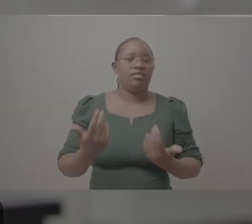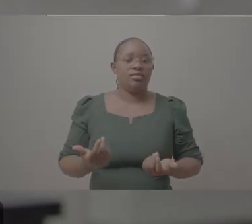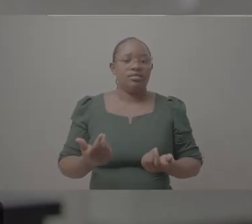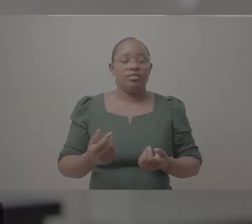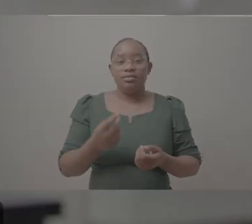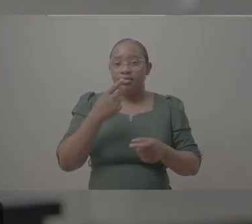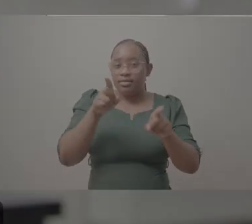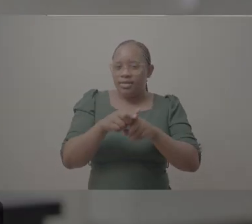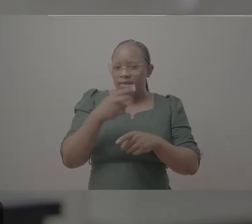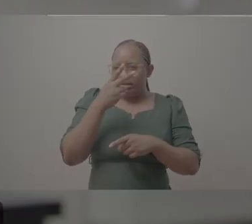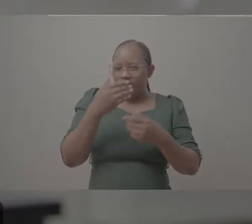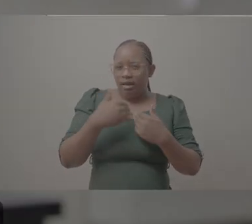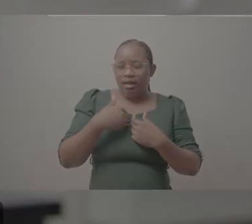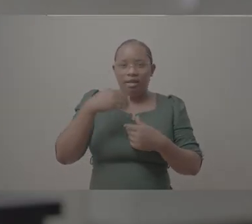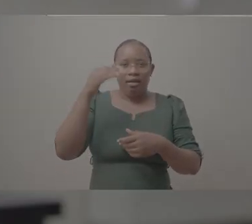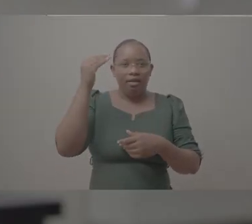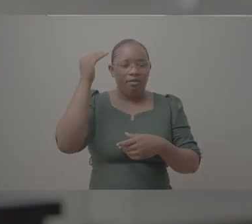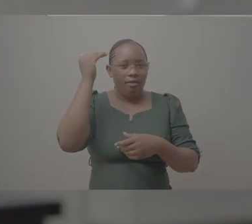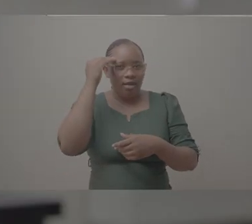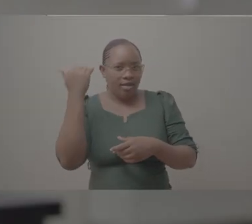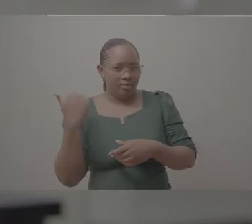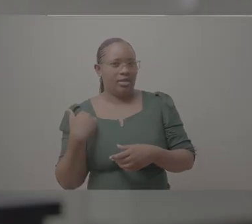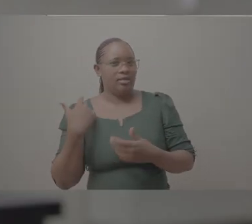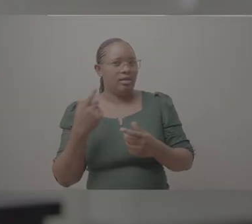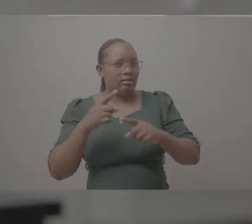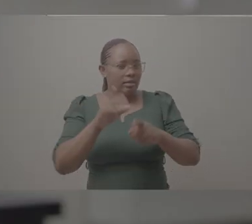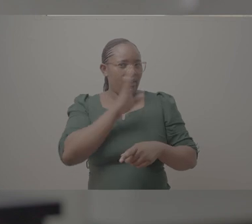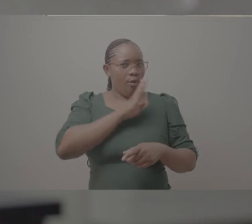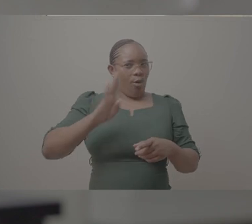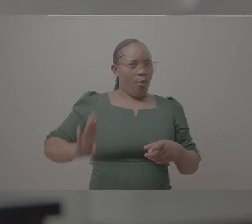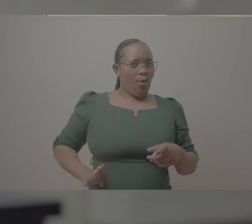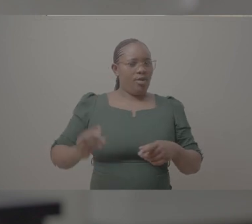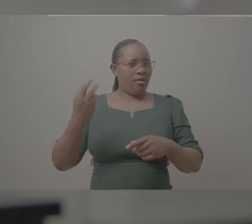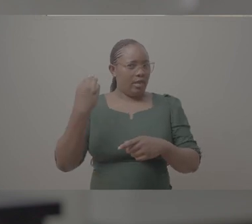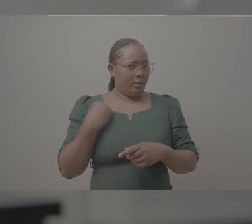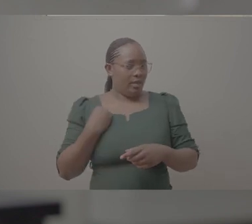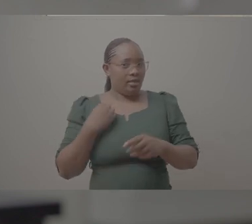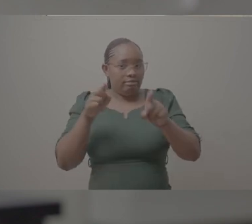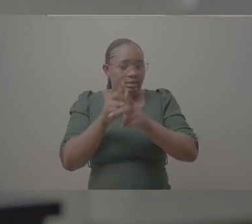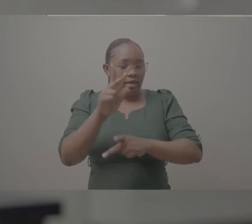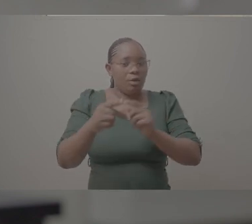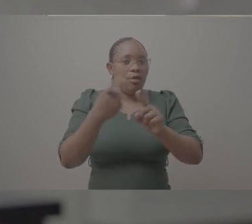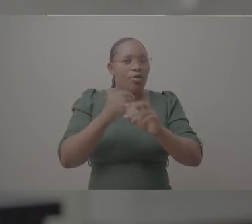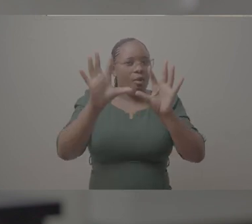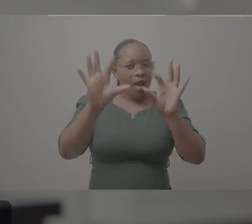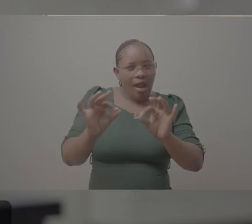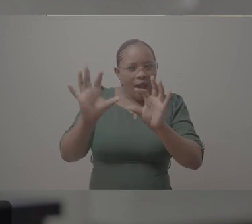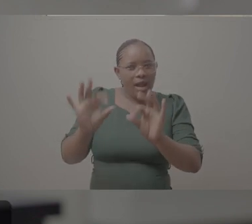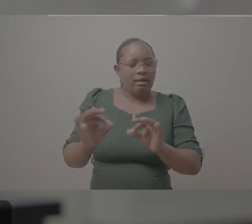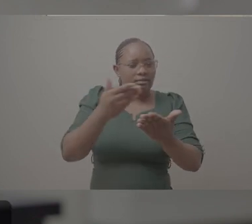either headmasters or boarding masters or probably people from accounts doing basic